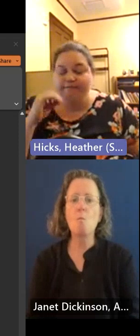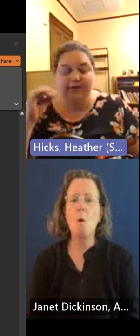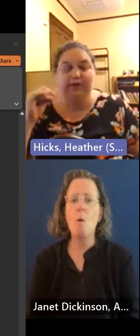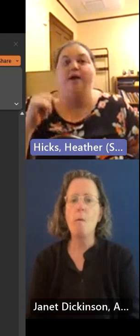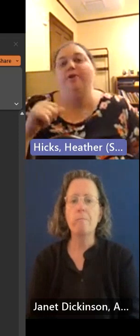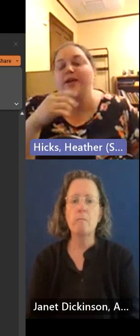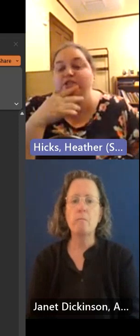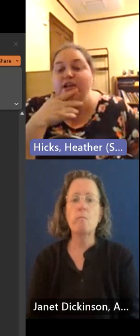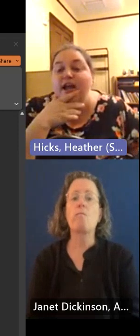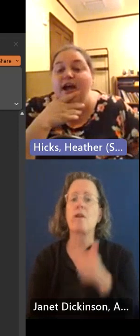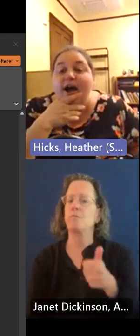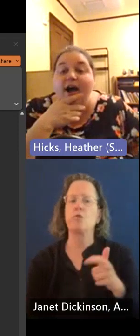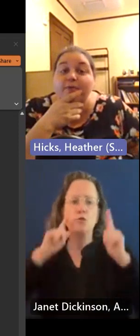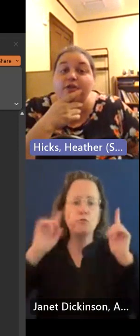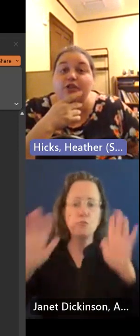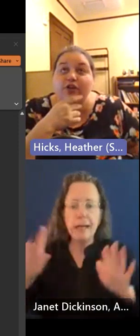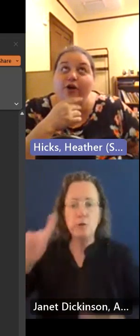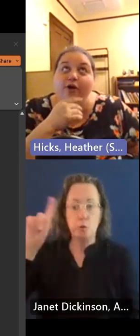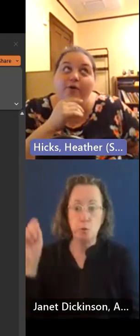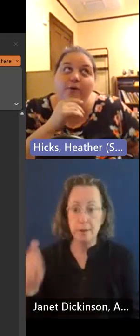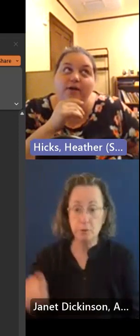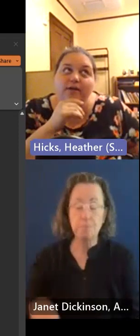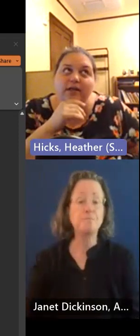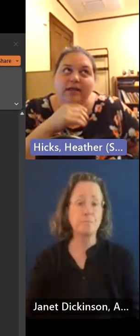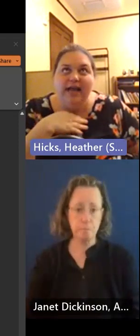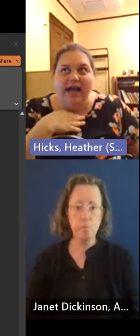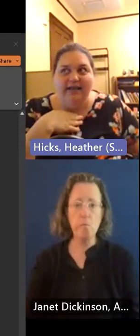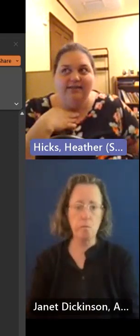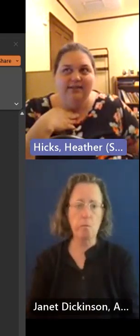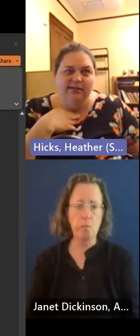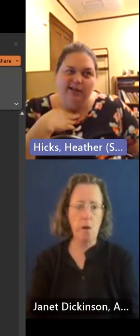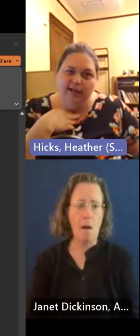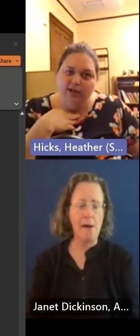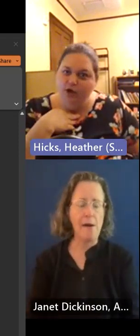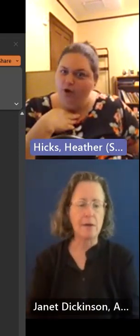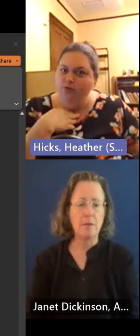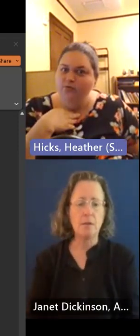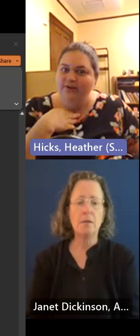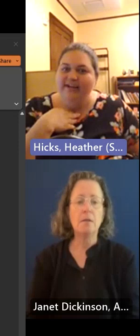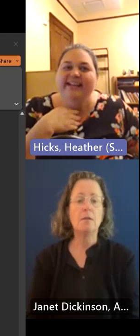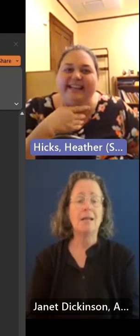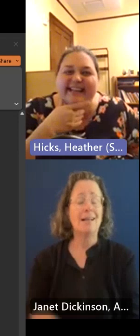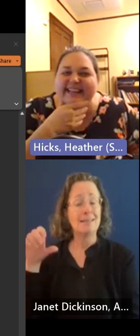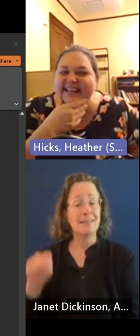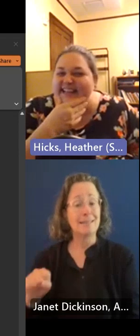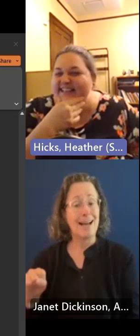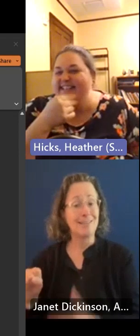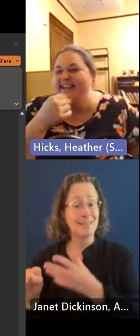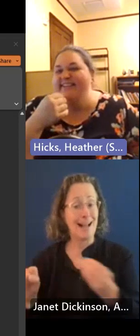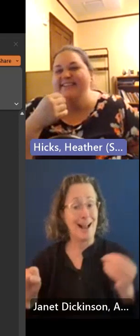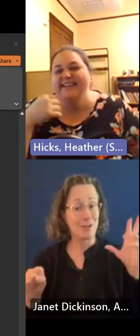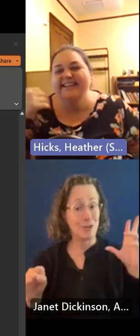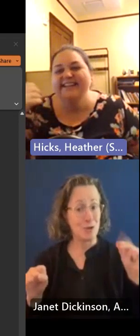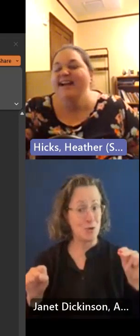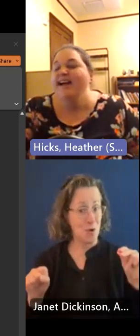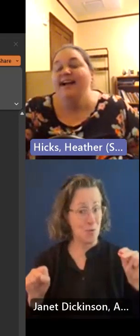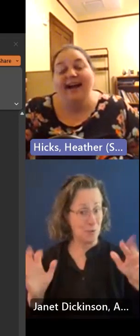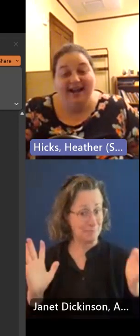Great. A phenomenal question. So yes and no.